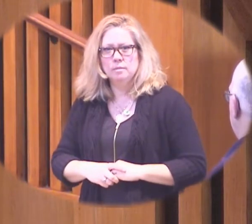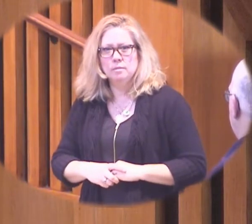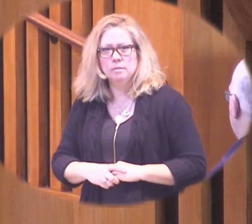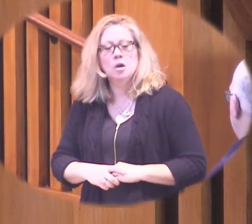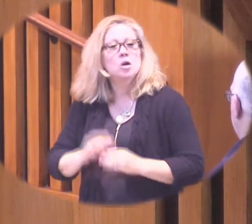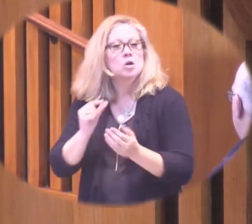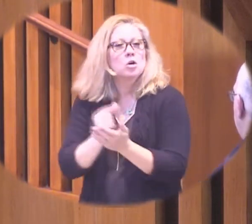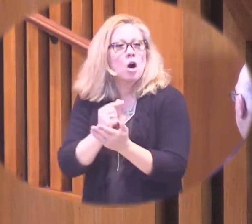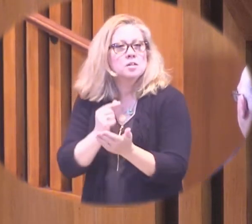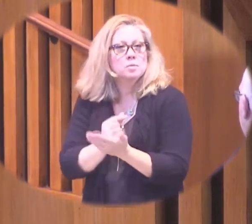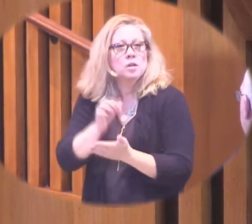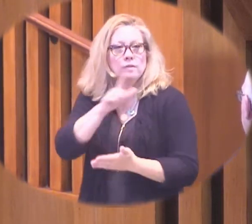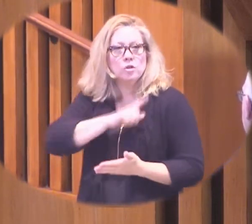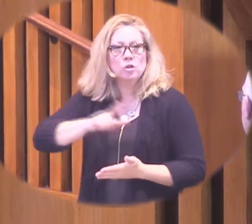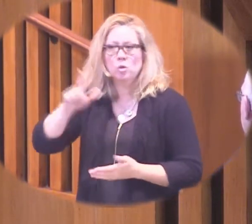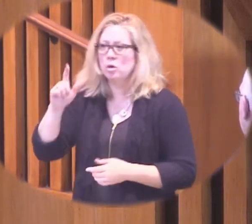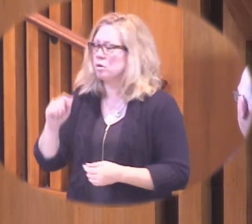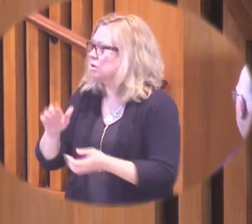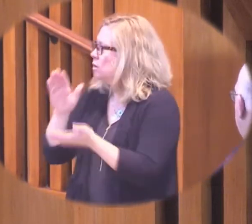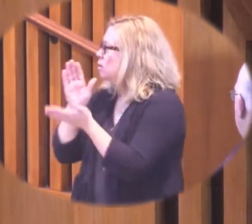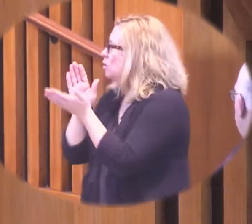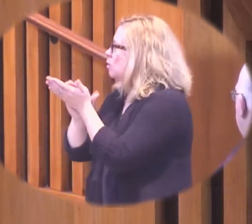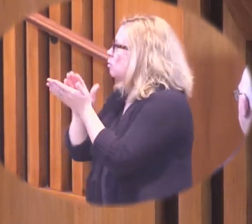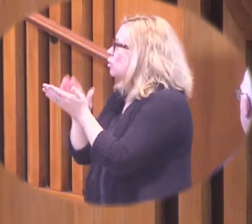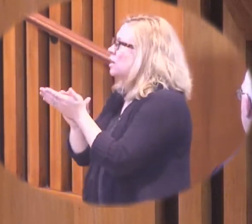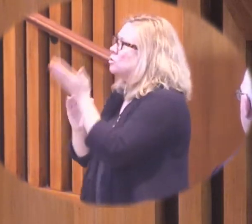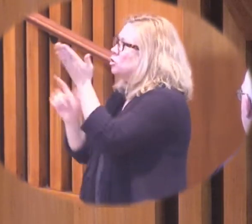The Gospel of the Lord.